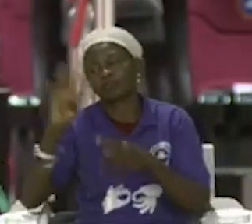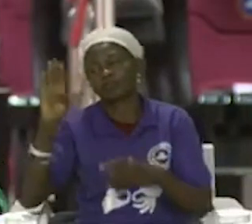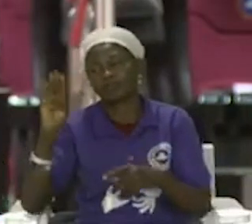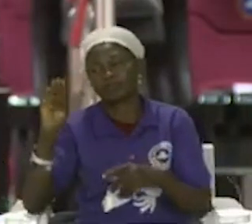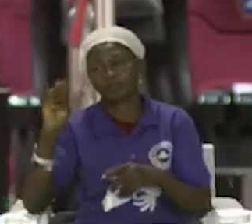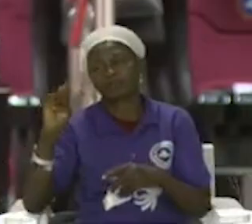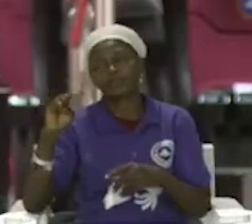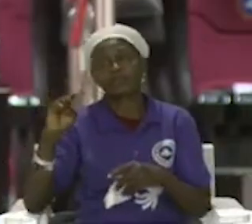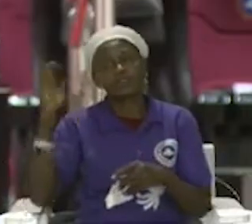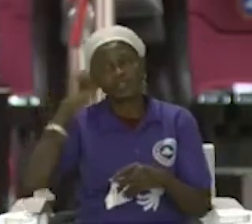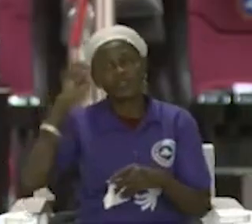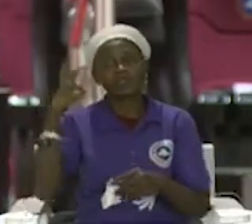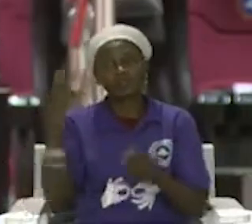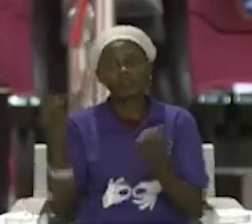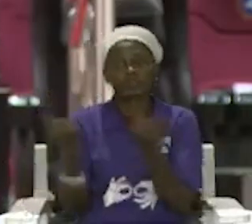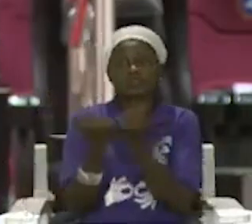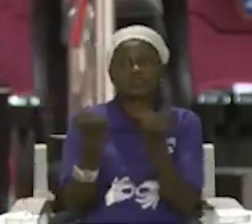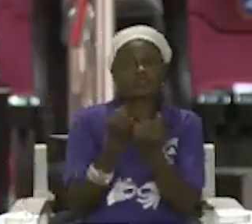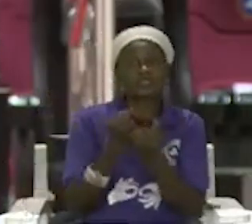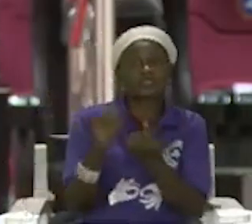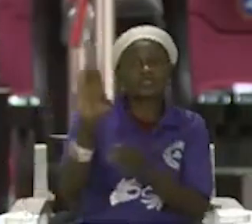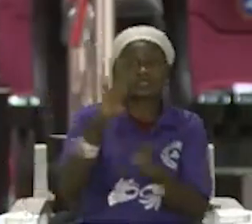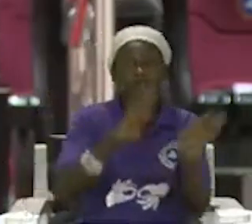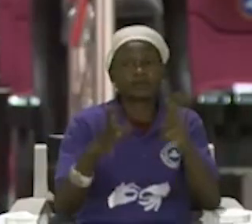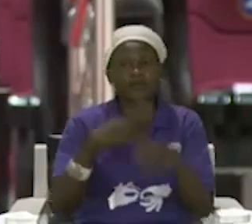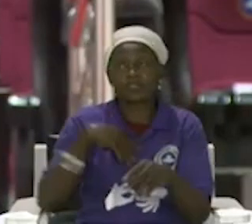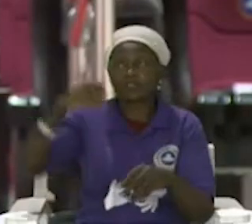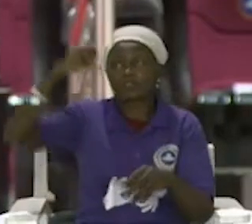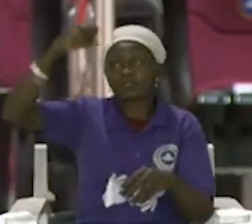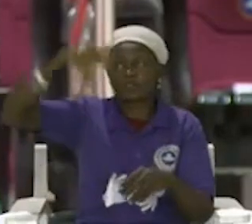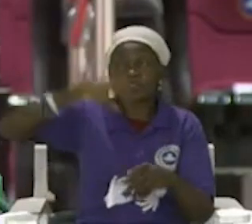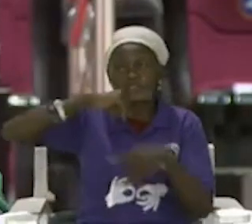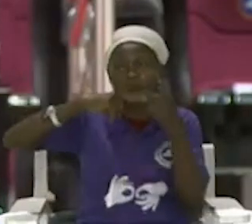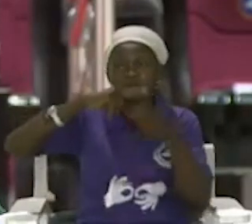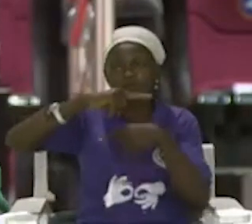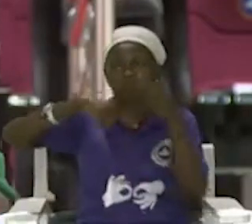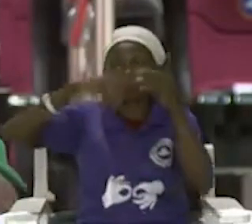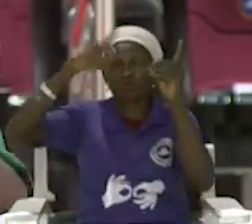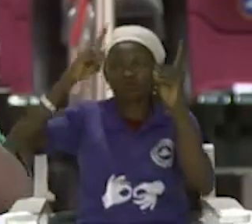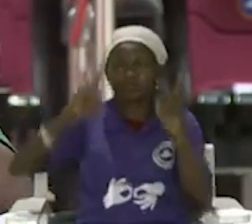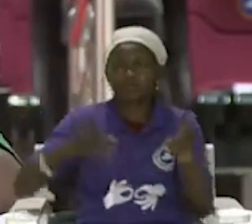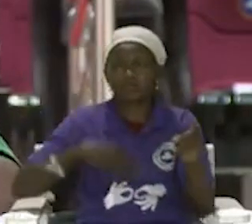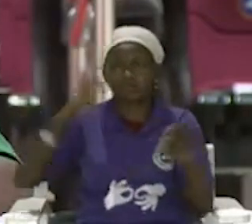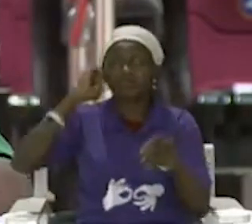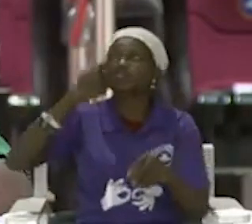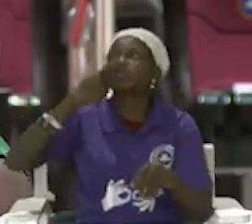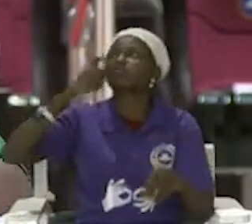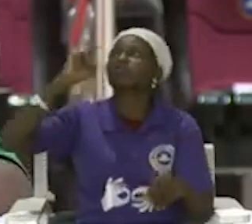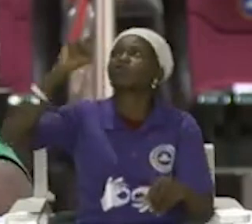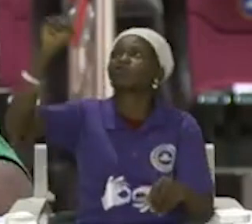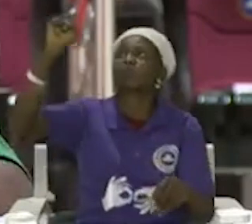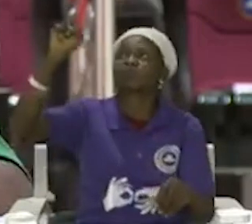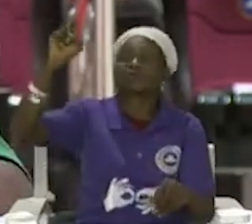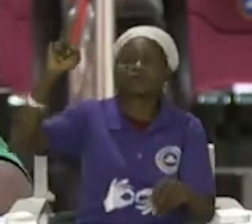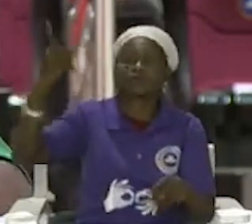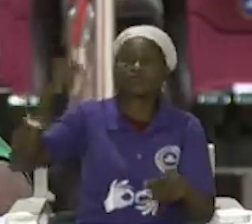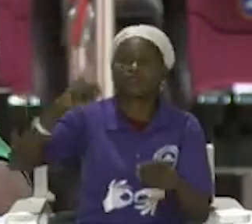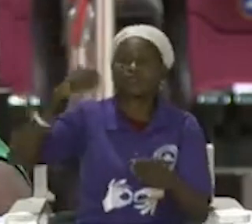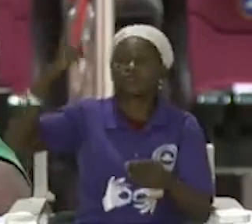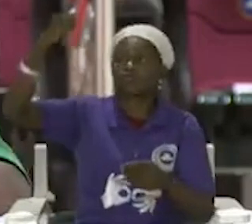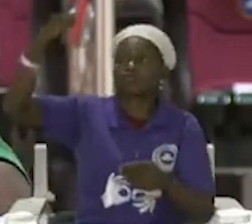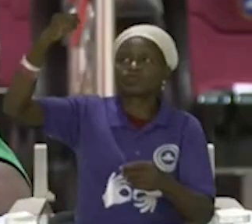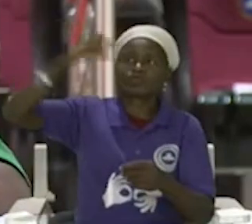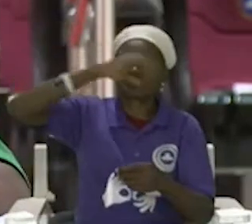Joshua was fighting a battle and the sun was about to set, and he commanded the sun to stand